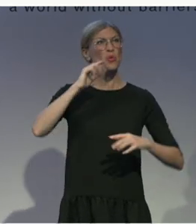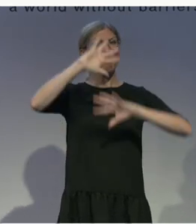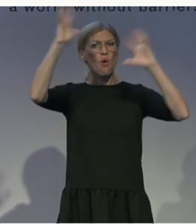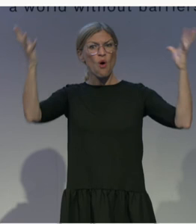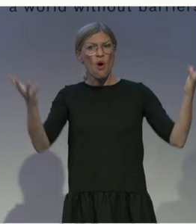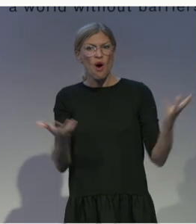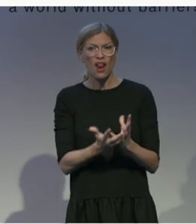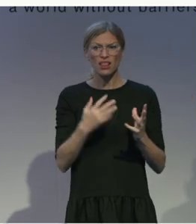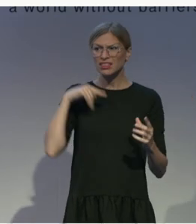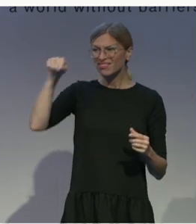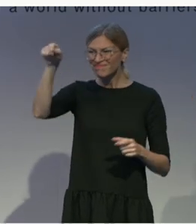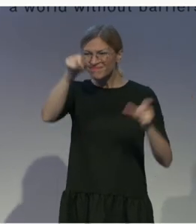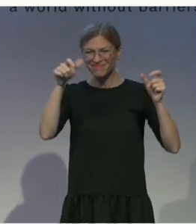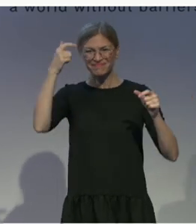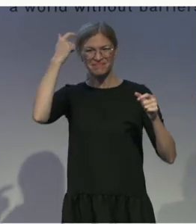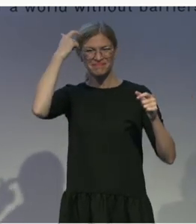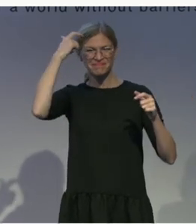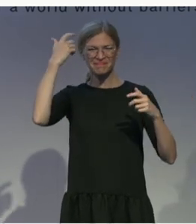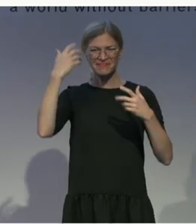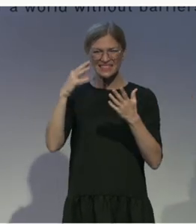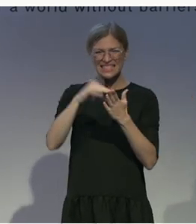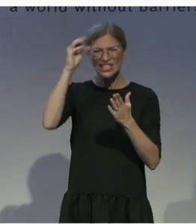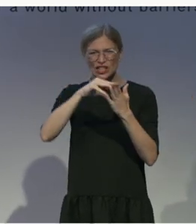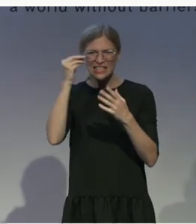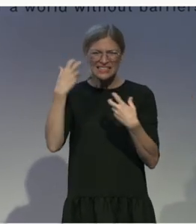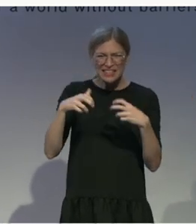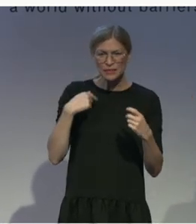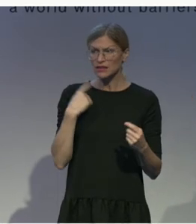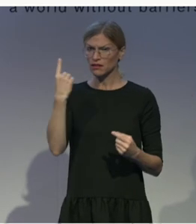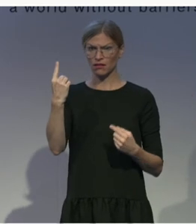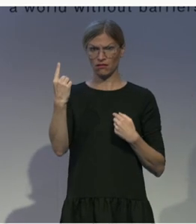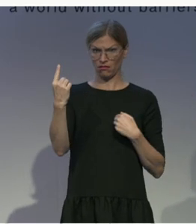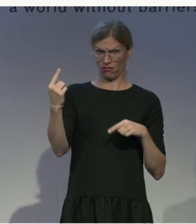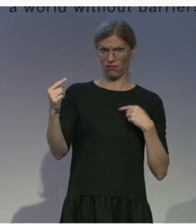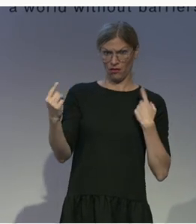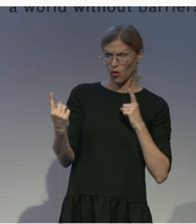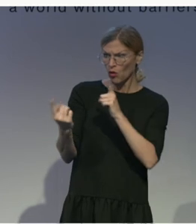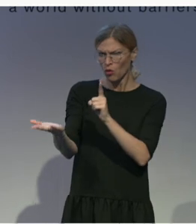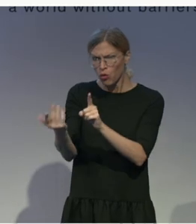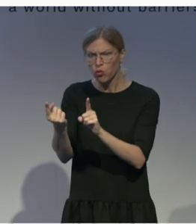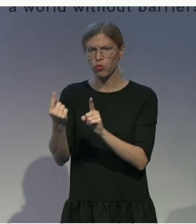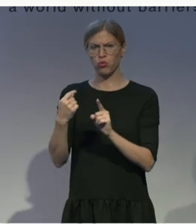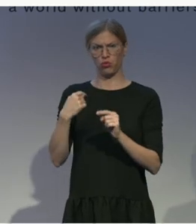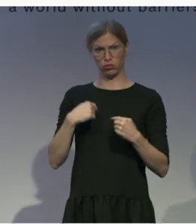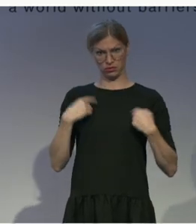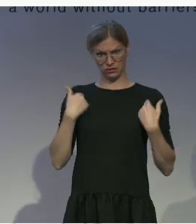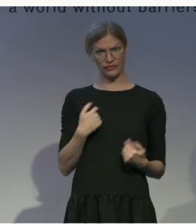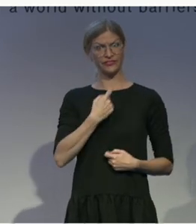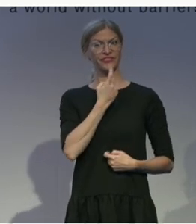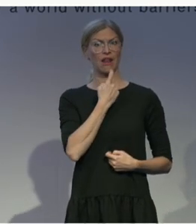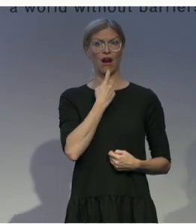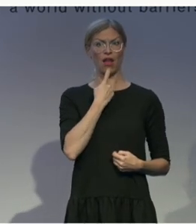they are the last group to become self-advocates. Even in Finland, I just reminisced that all the